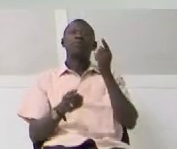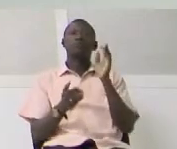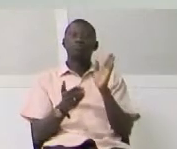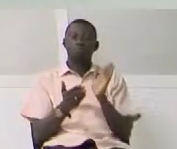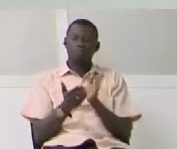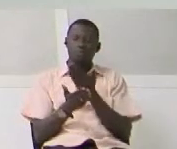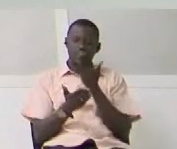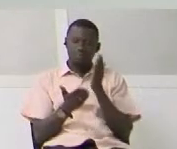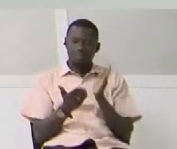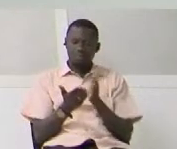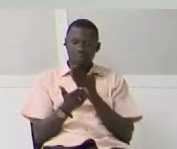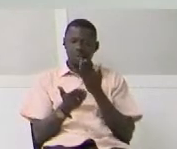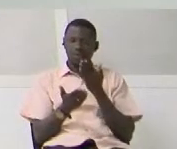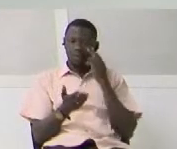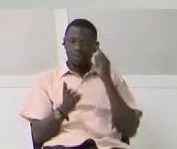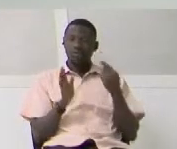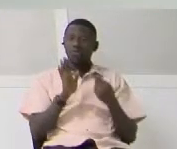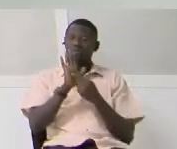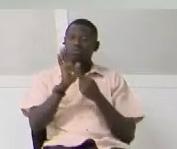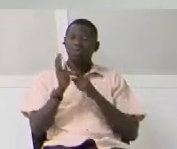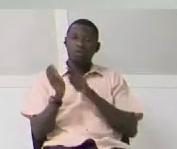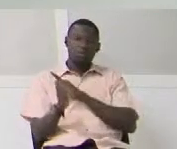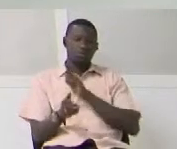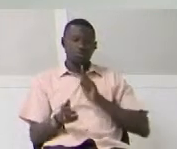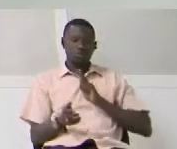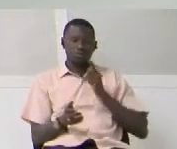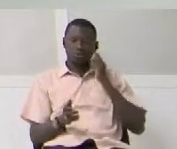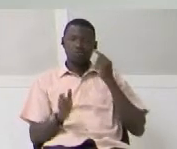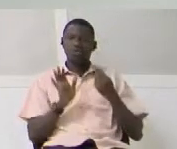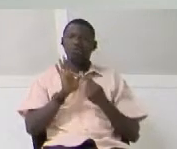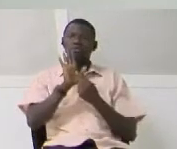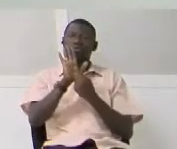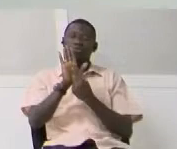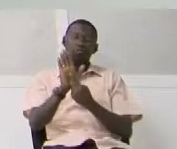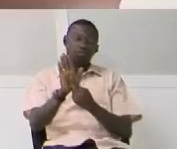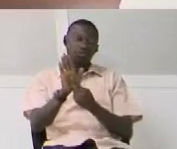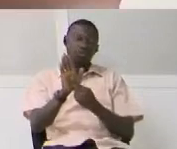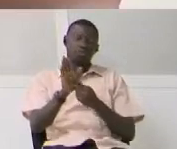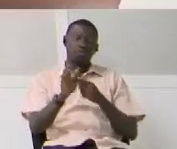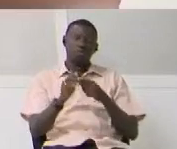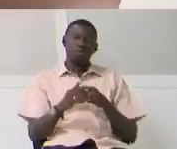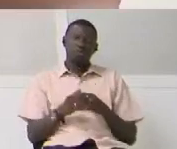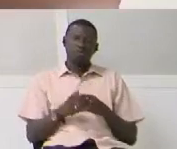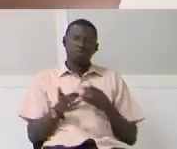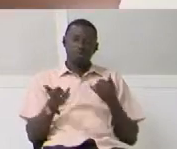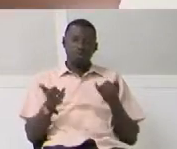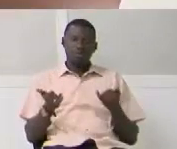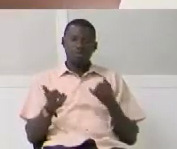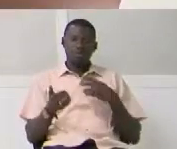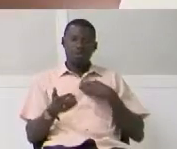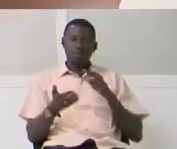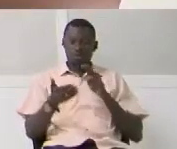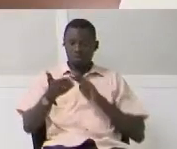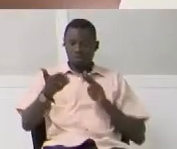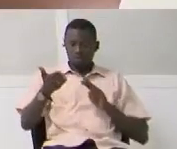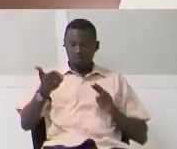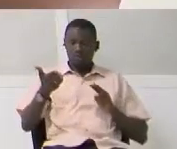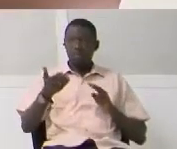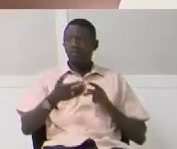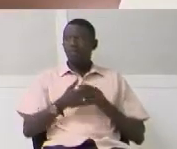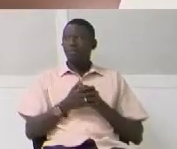highlighted by us indicates as follows. Ci xeet bi nga xam ne moo nekk ci kayit bii